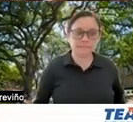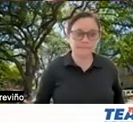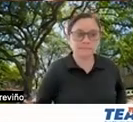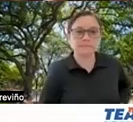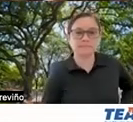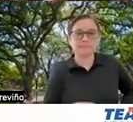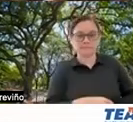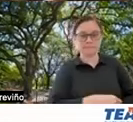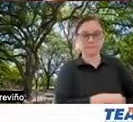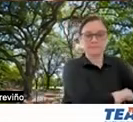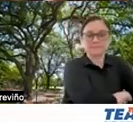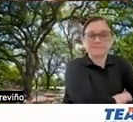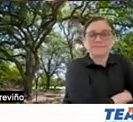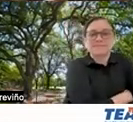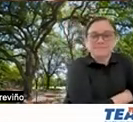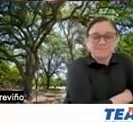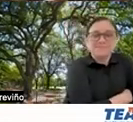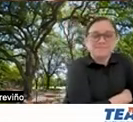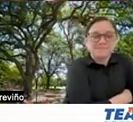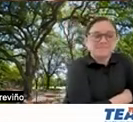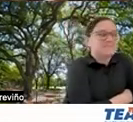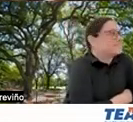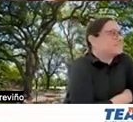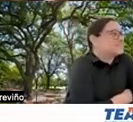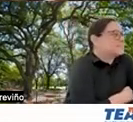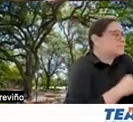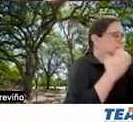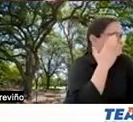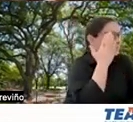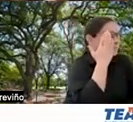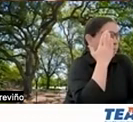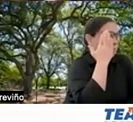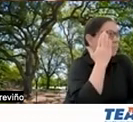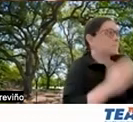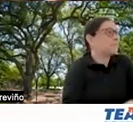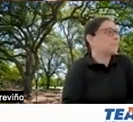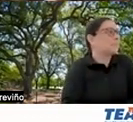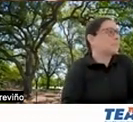be wordy. It's okay. We'll be doing plenty of wordsmithing in this progress.